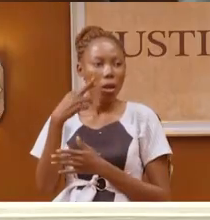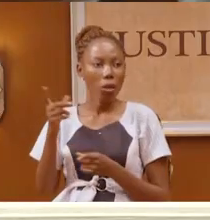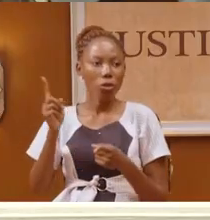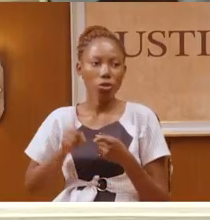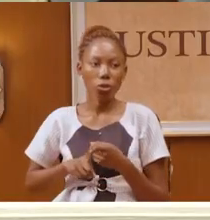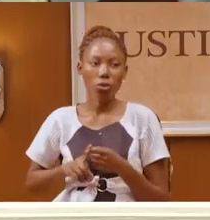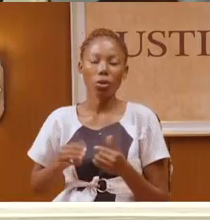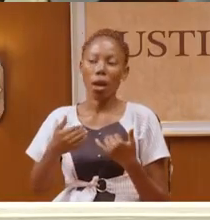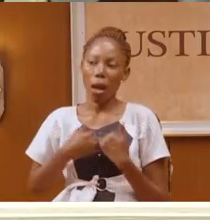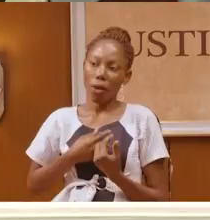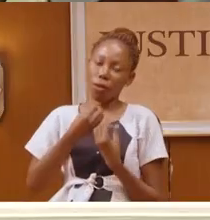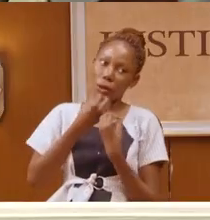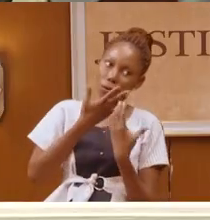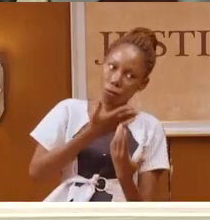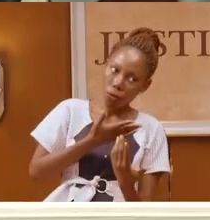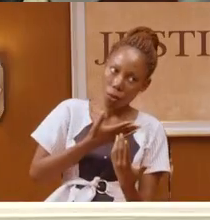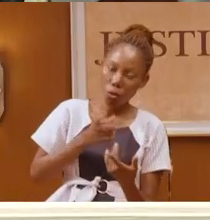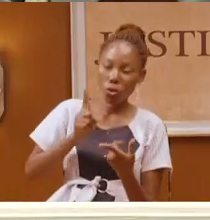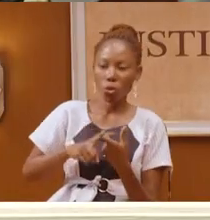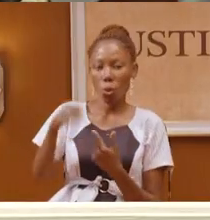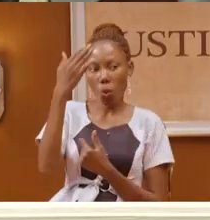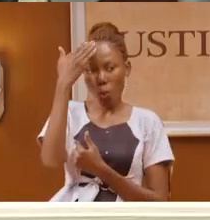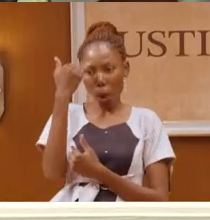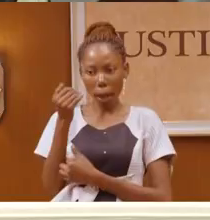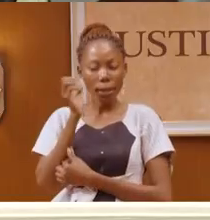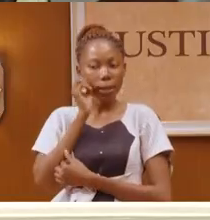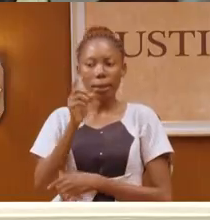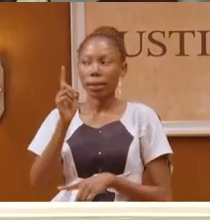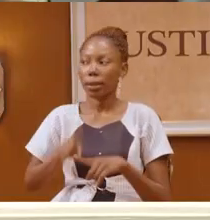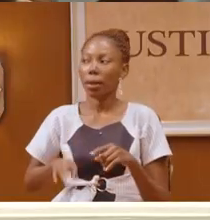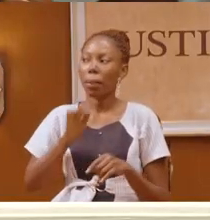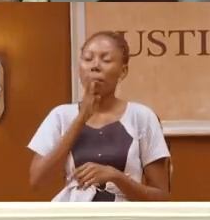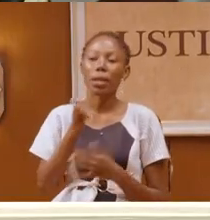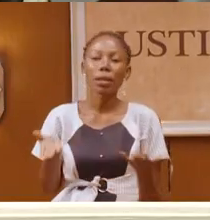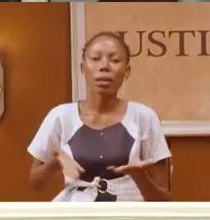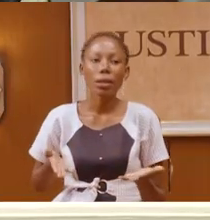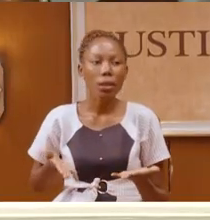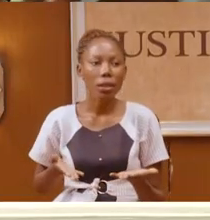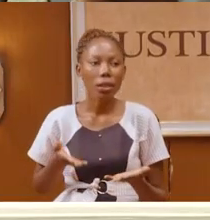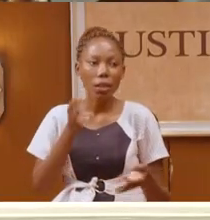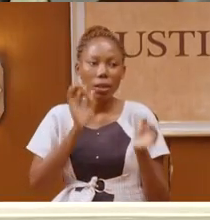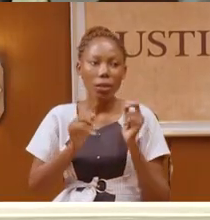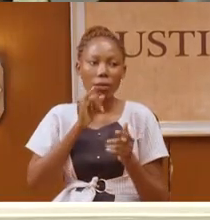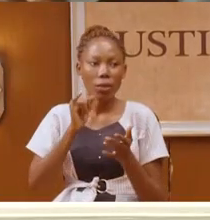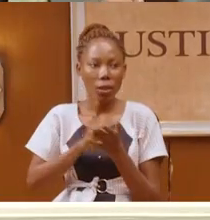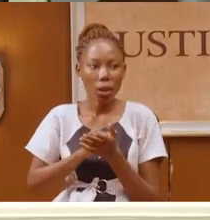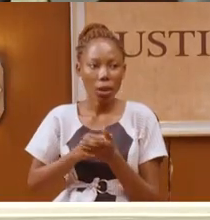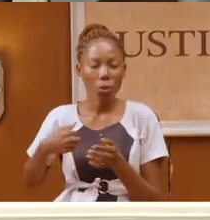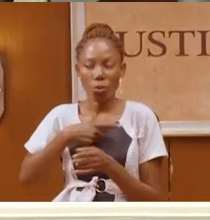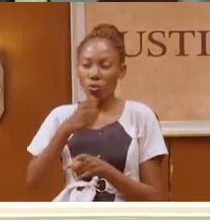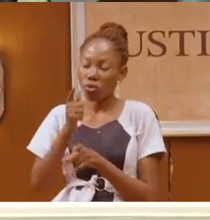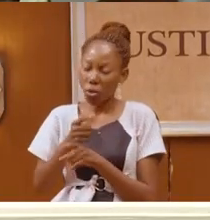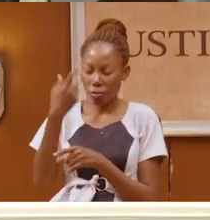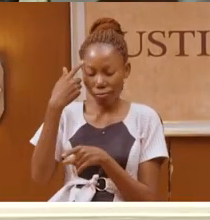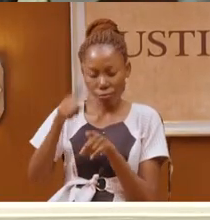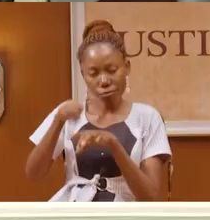to have informed the legal team as to why she could not be here today. If she has done that, we probably would have just agreed on a date and